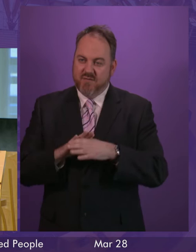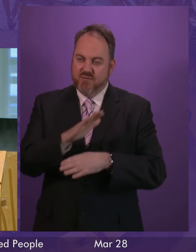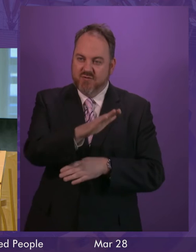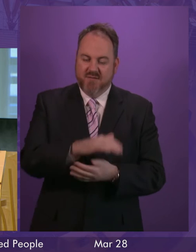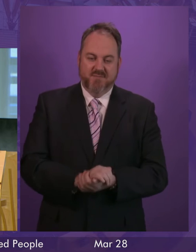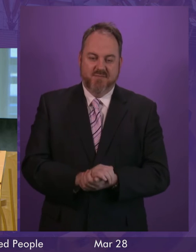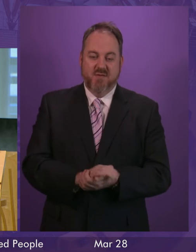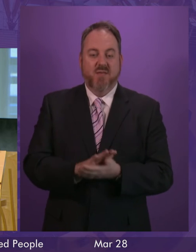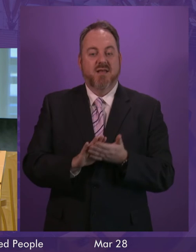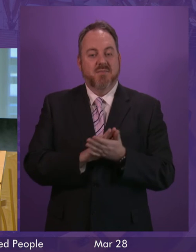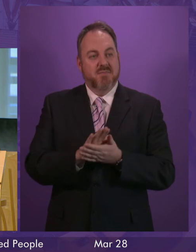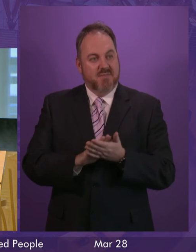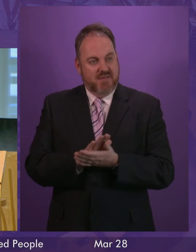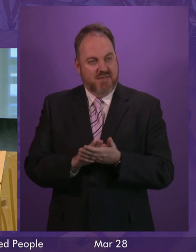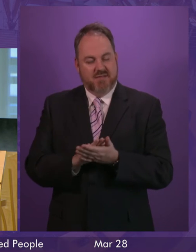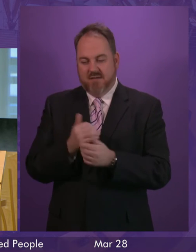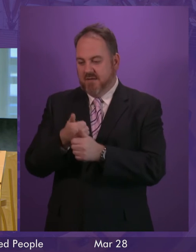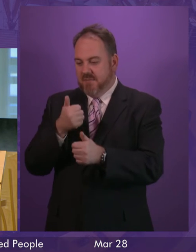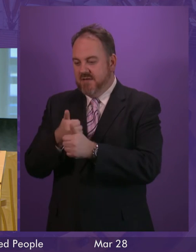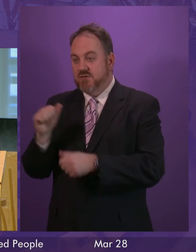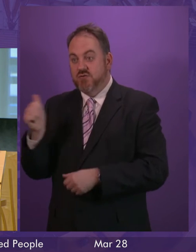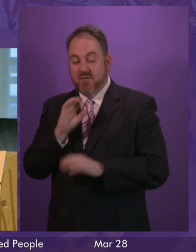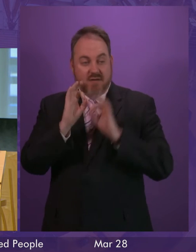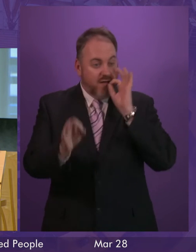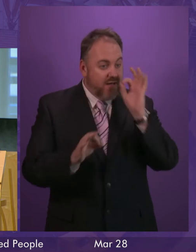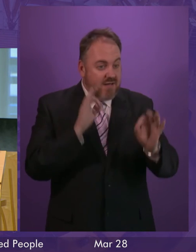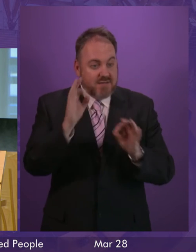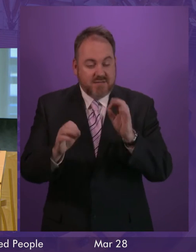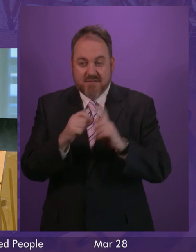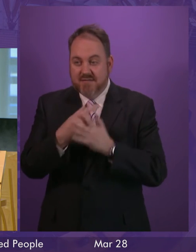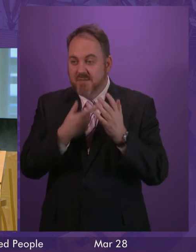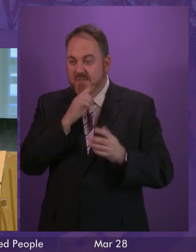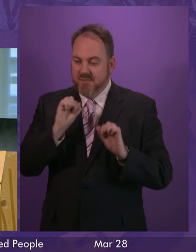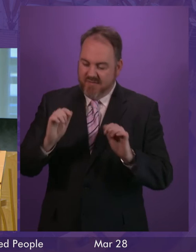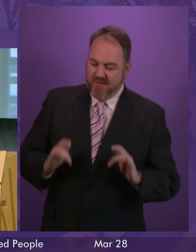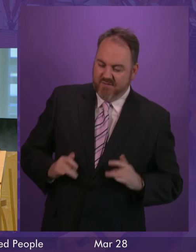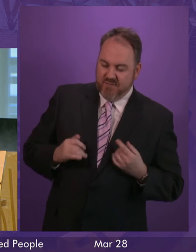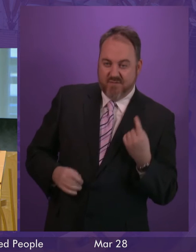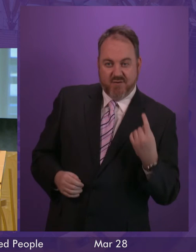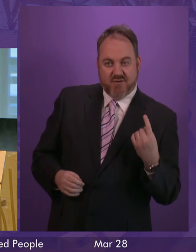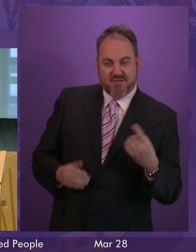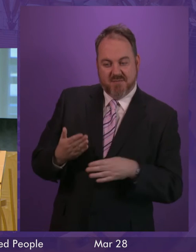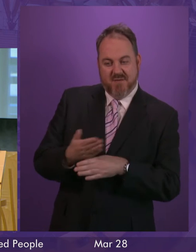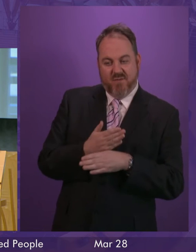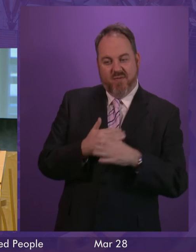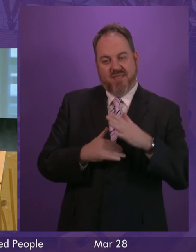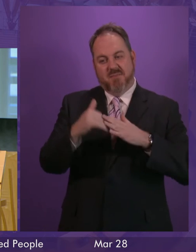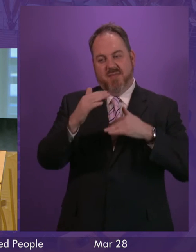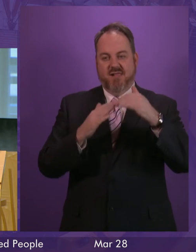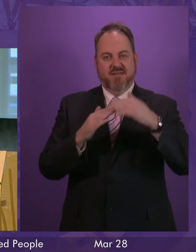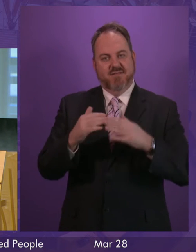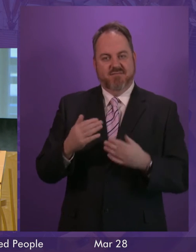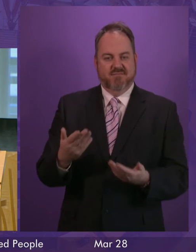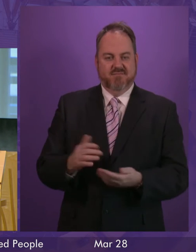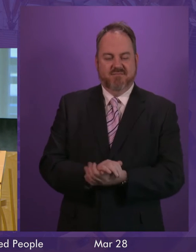This states that parties should actively consult and involve disabled people and their representative organisations. This begins with such fundamentals as supplying documents